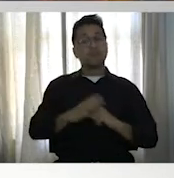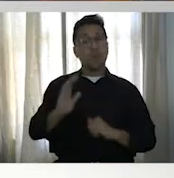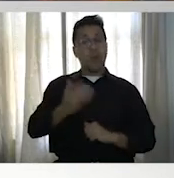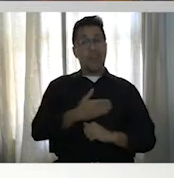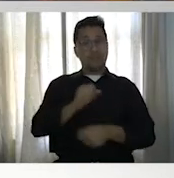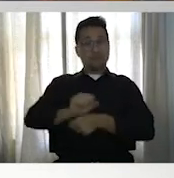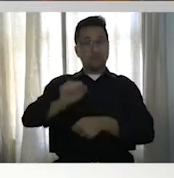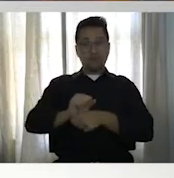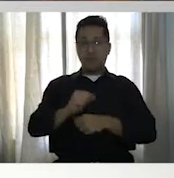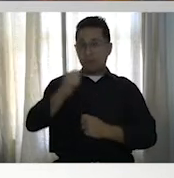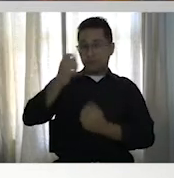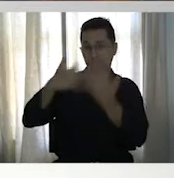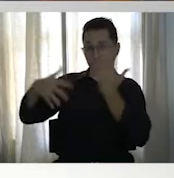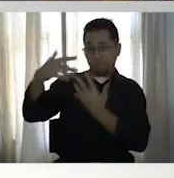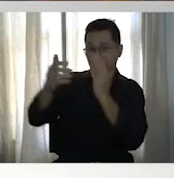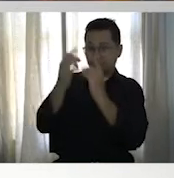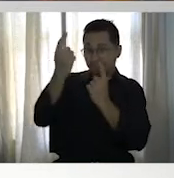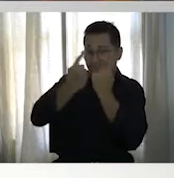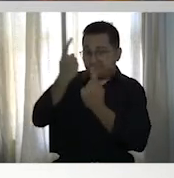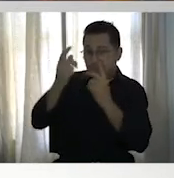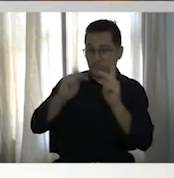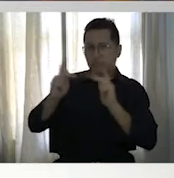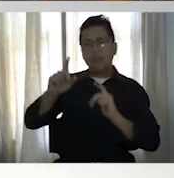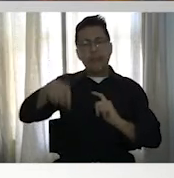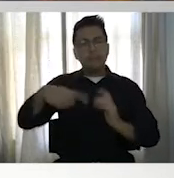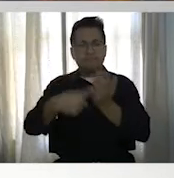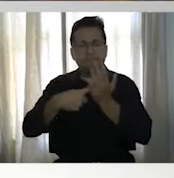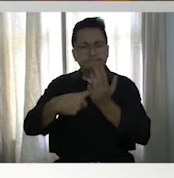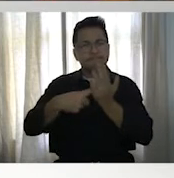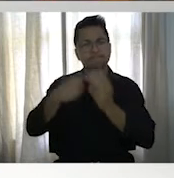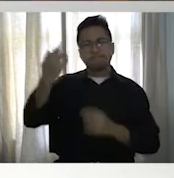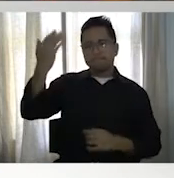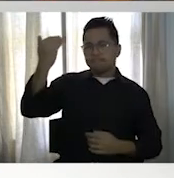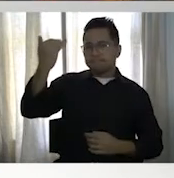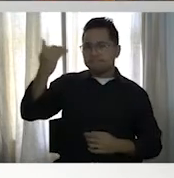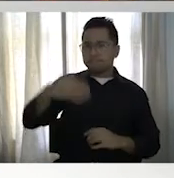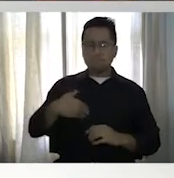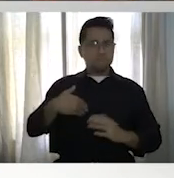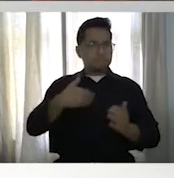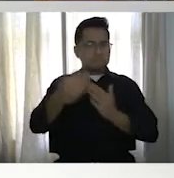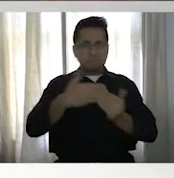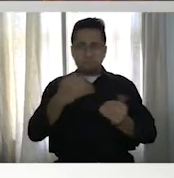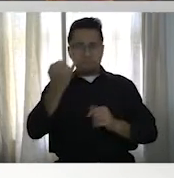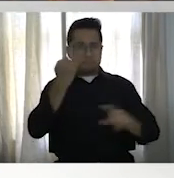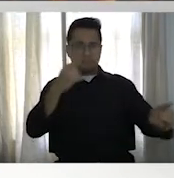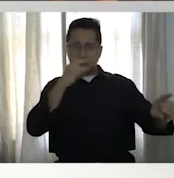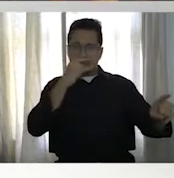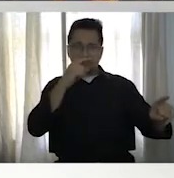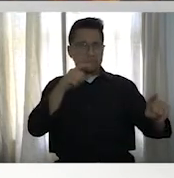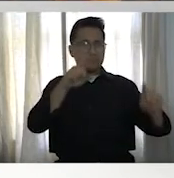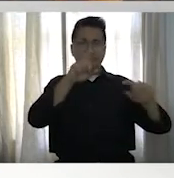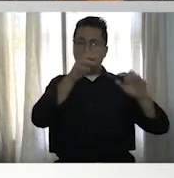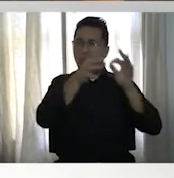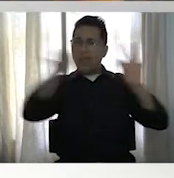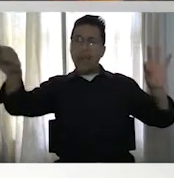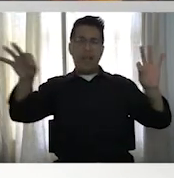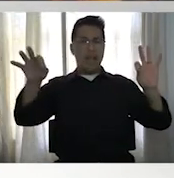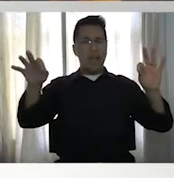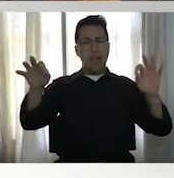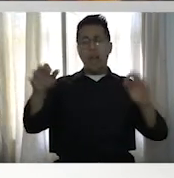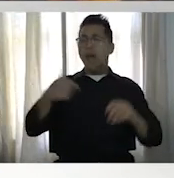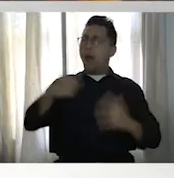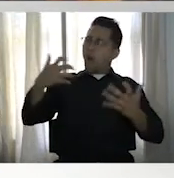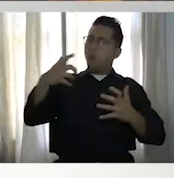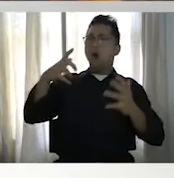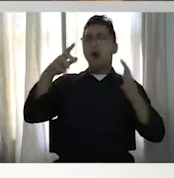thinking people is we need to talk about the why. We need to tell our kids whether, even if our kids can't say a full sentence, I want to do this